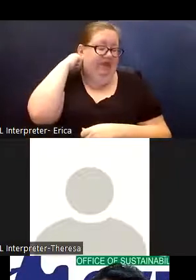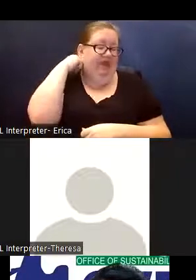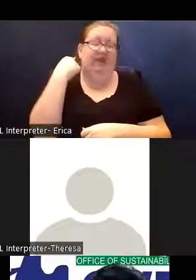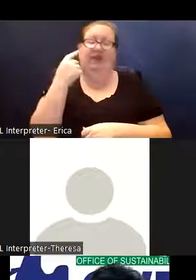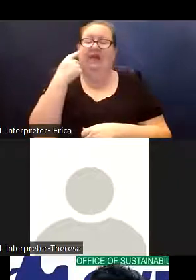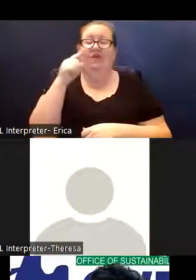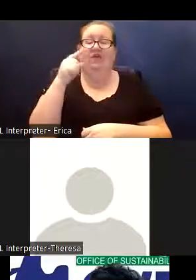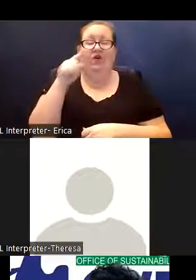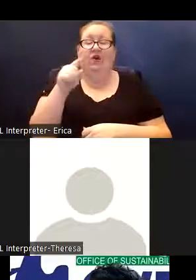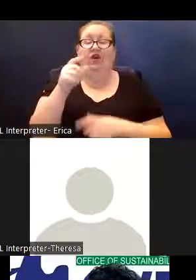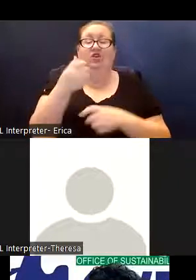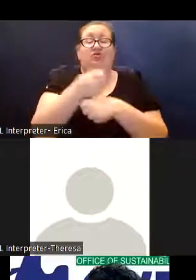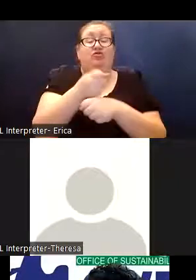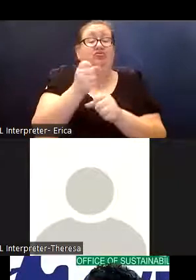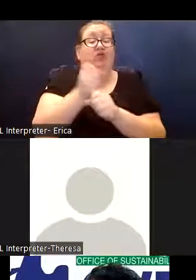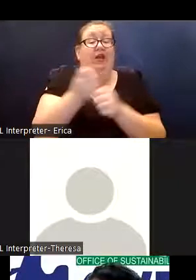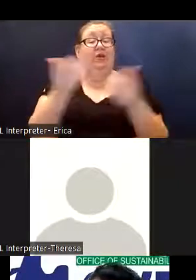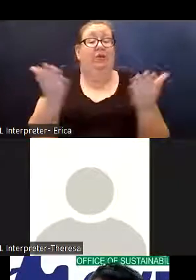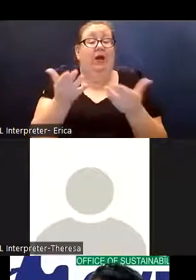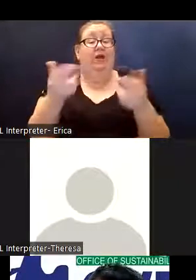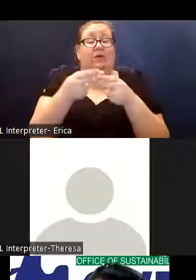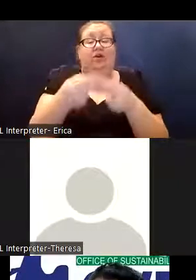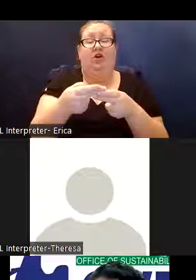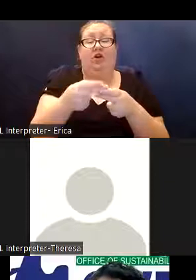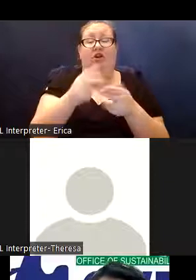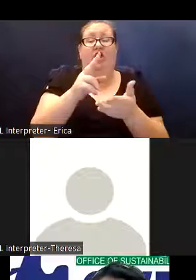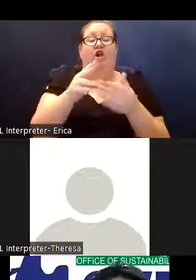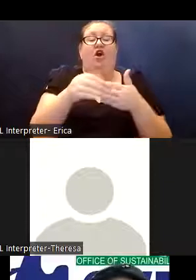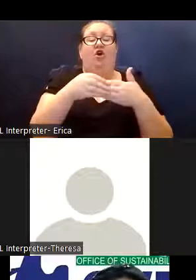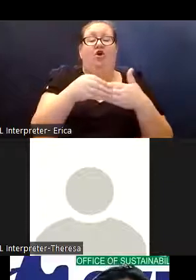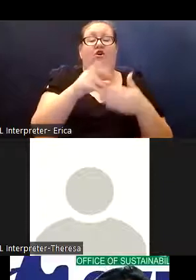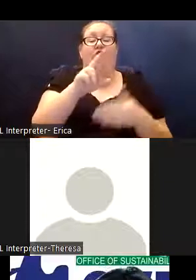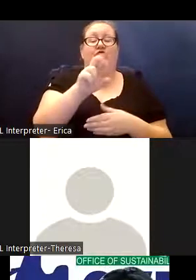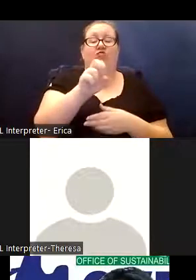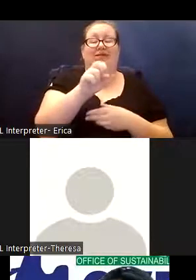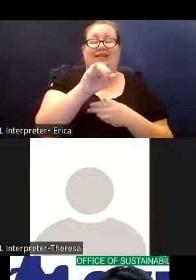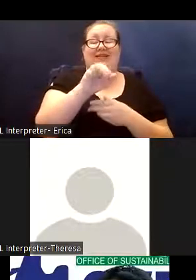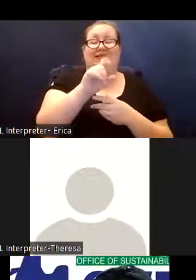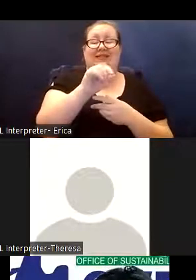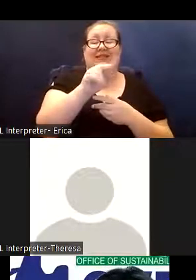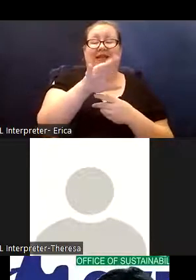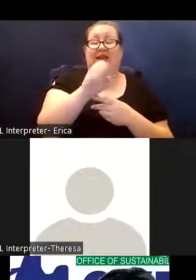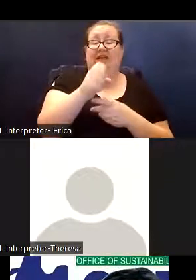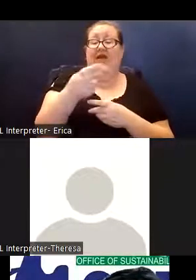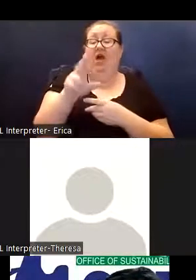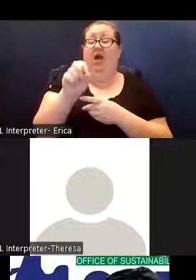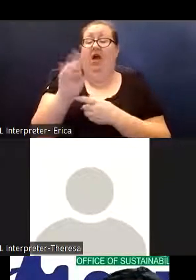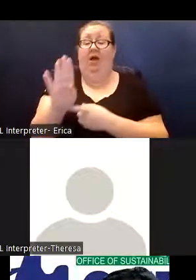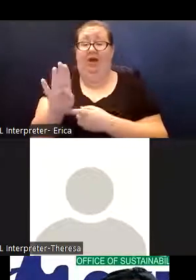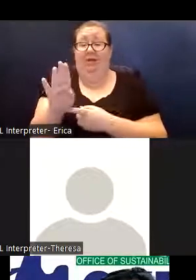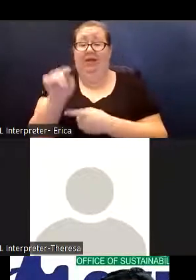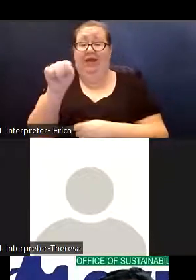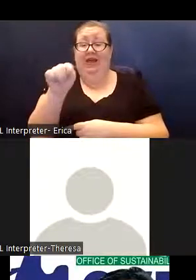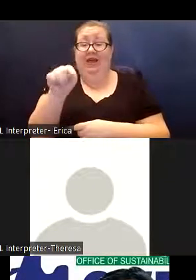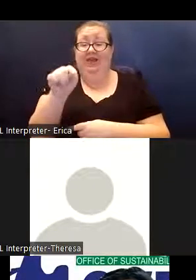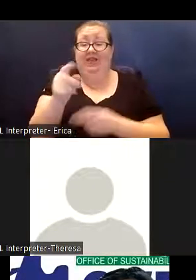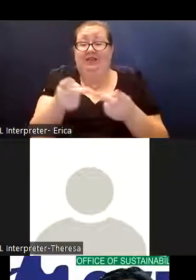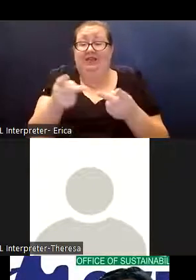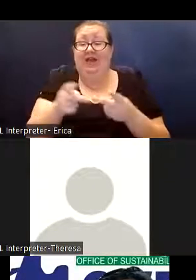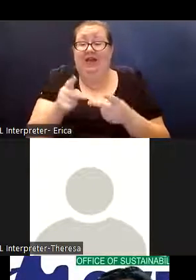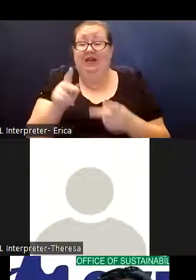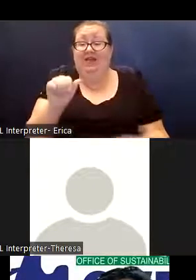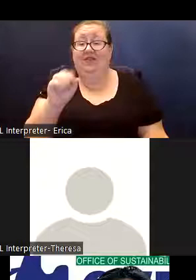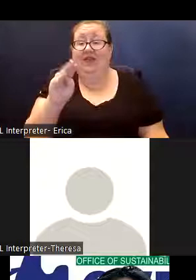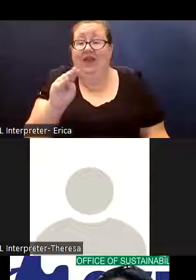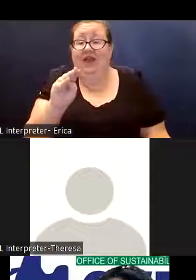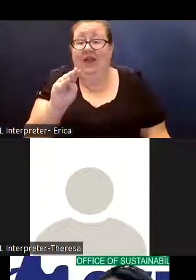for the creation of what's called a resilience hub. And in this site at the Ann Street School, our proposal is